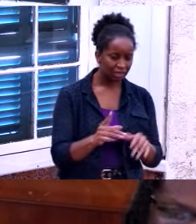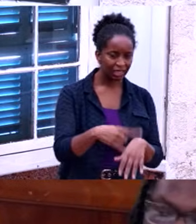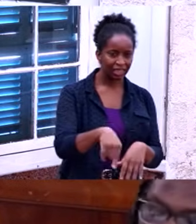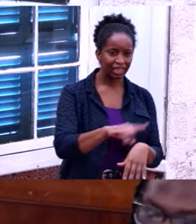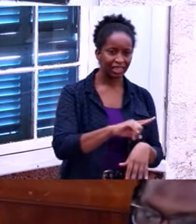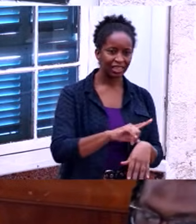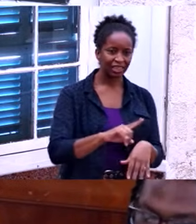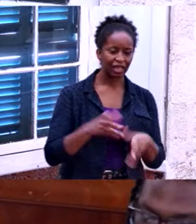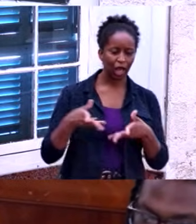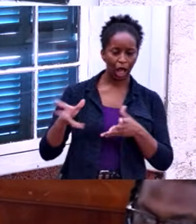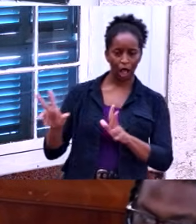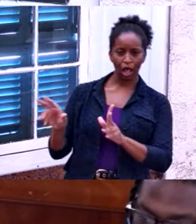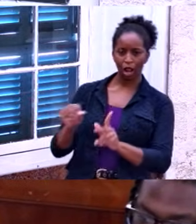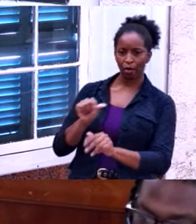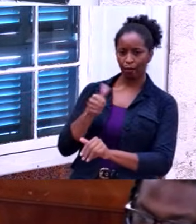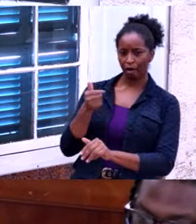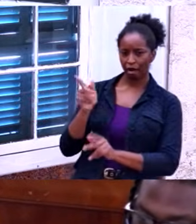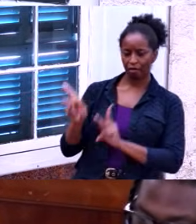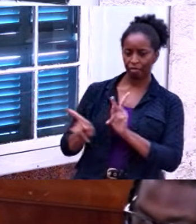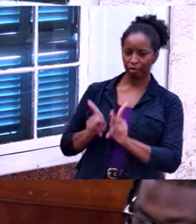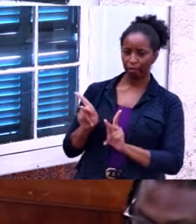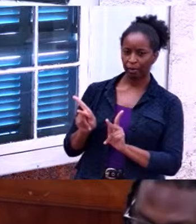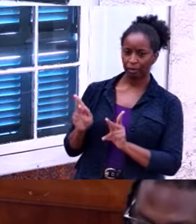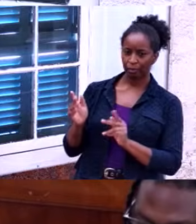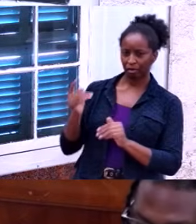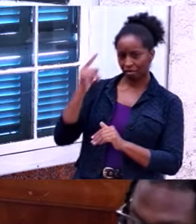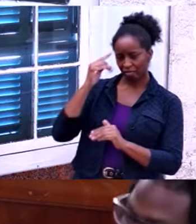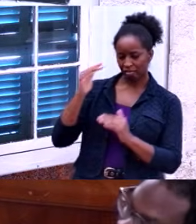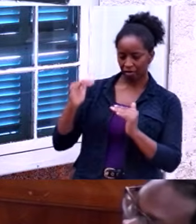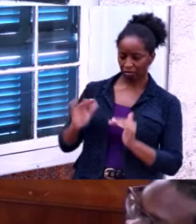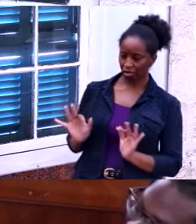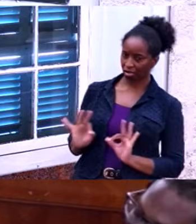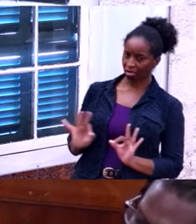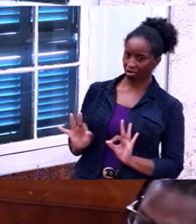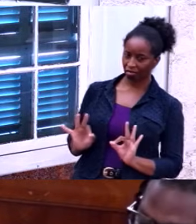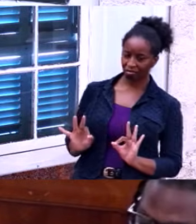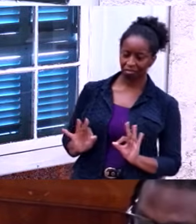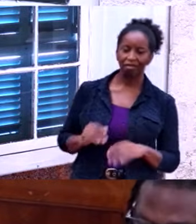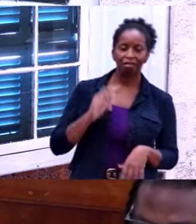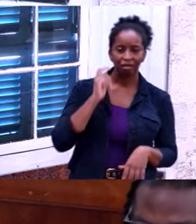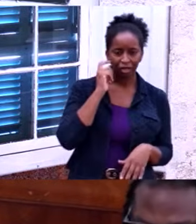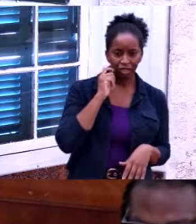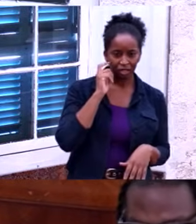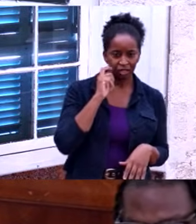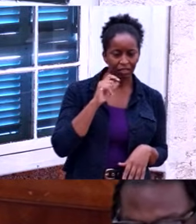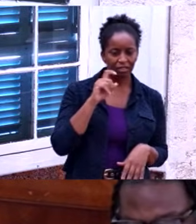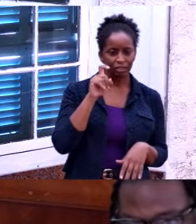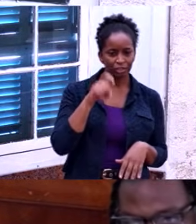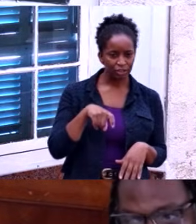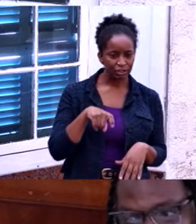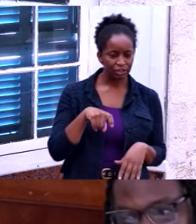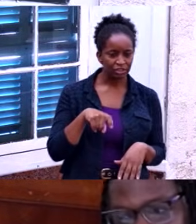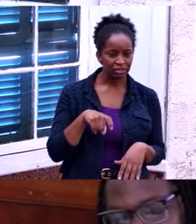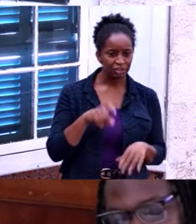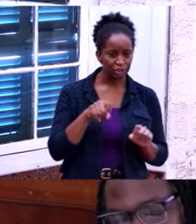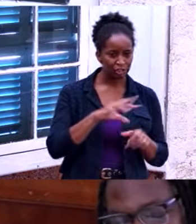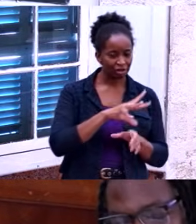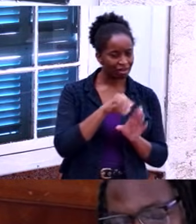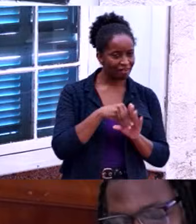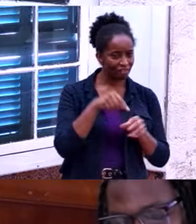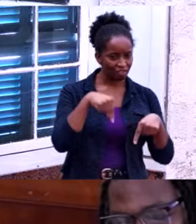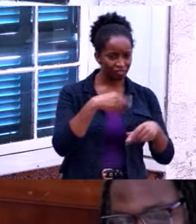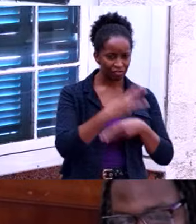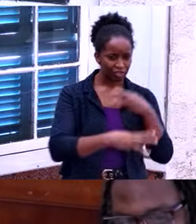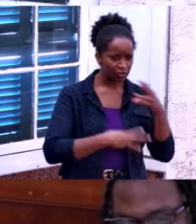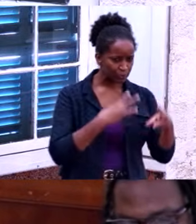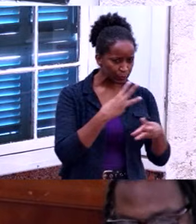For the benefit of my daughters, one of whom is returning this afternoon after a period of study overseas, I will say it in the right